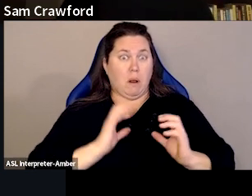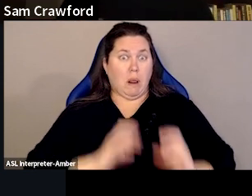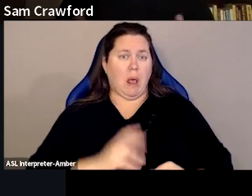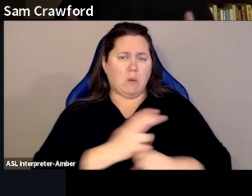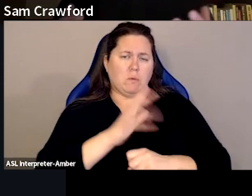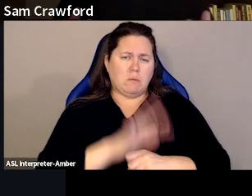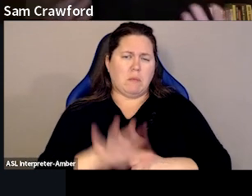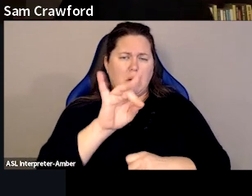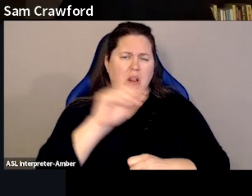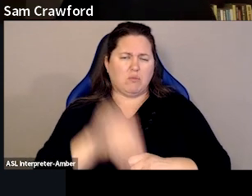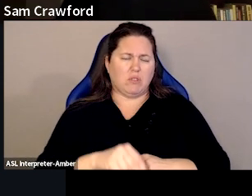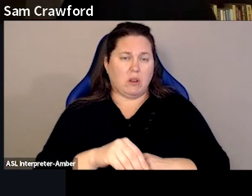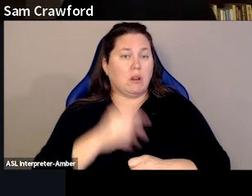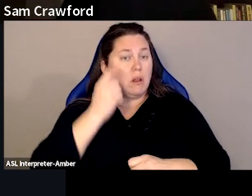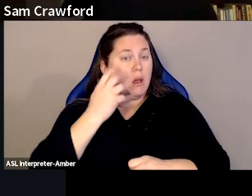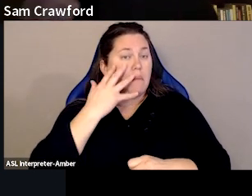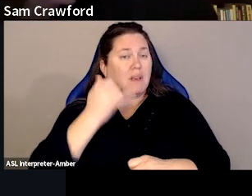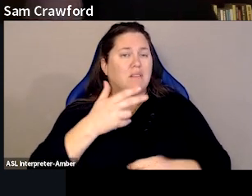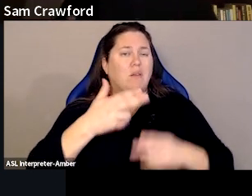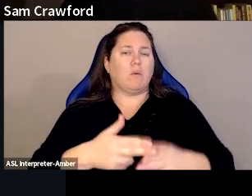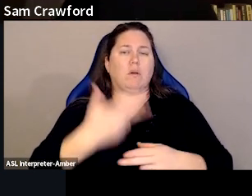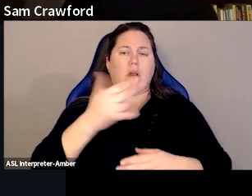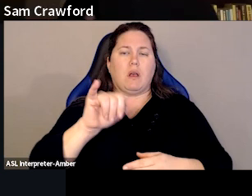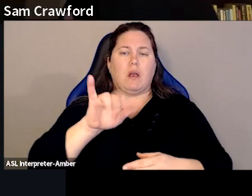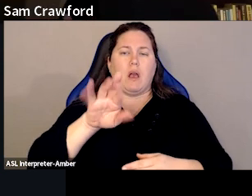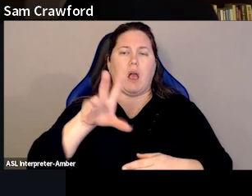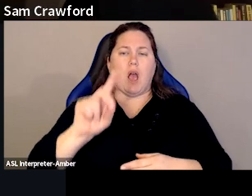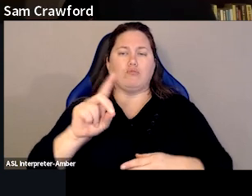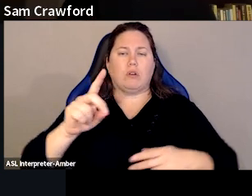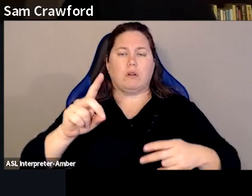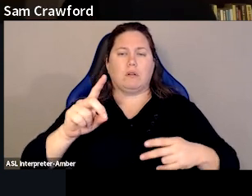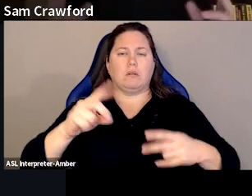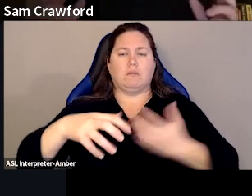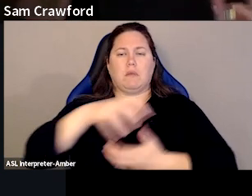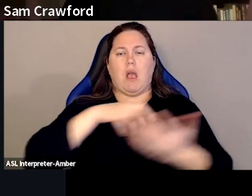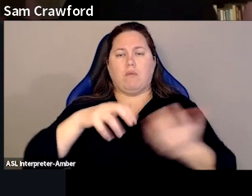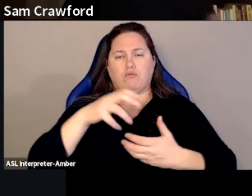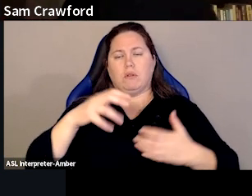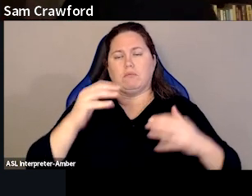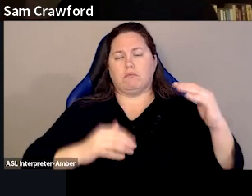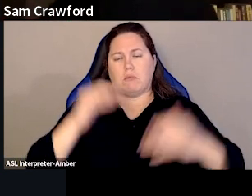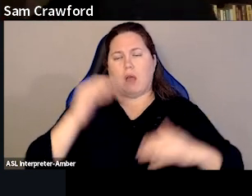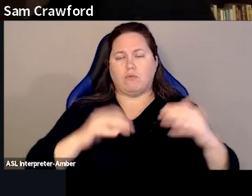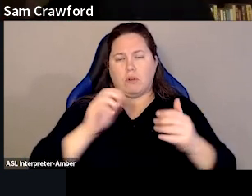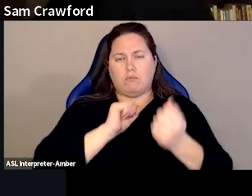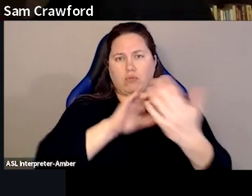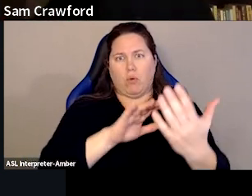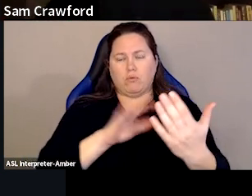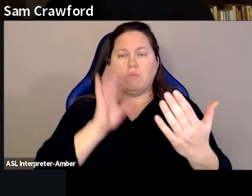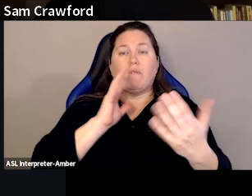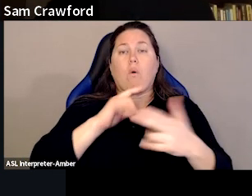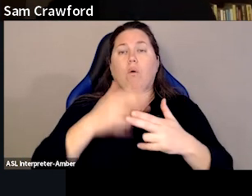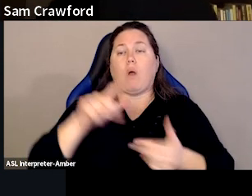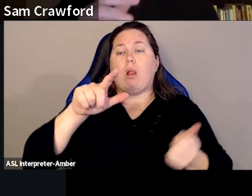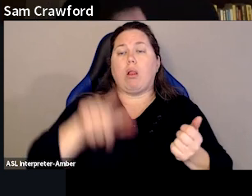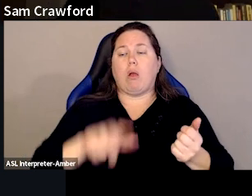use something called a hybrid approach, which you may have heard elsewhere called a low-code approach. This is something that I